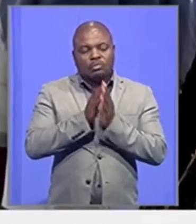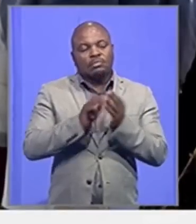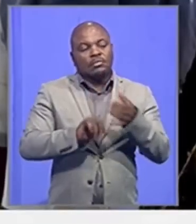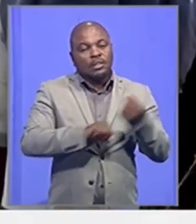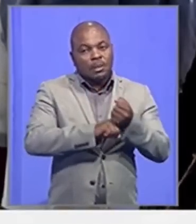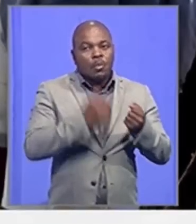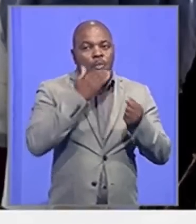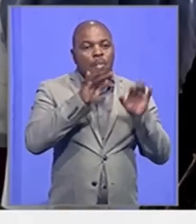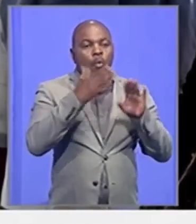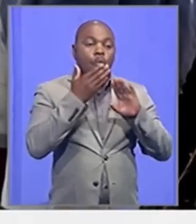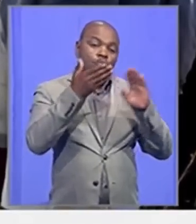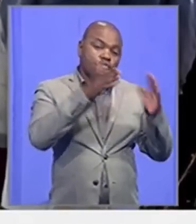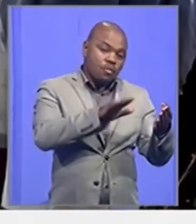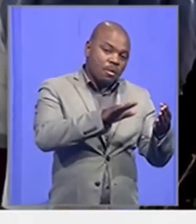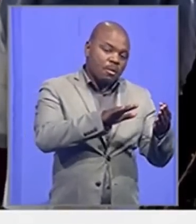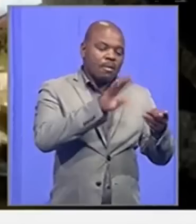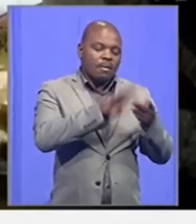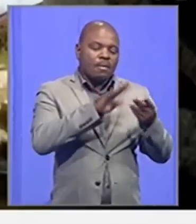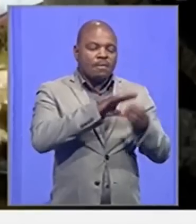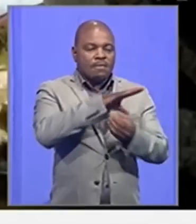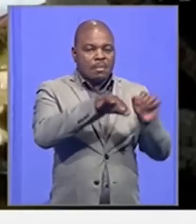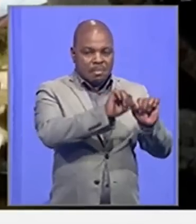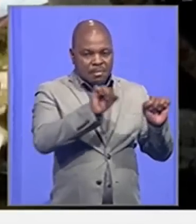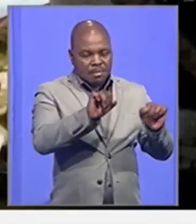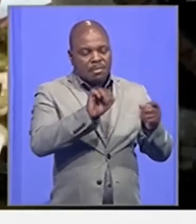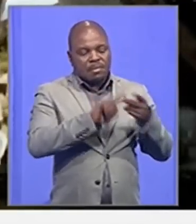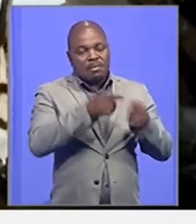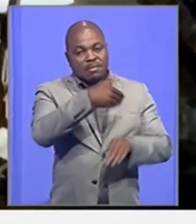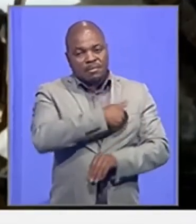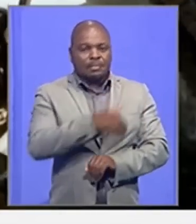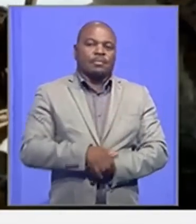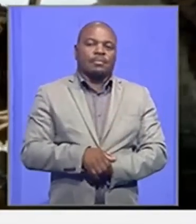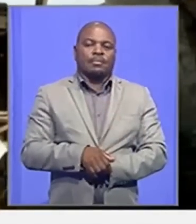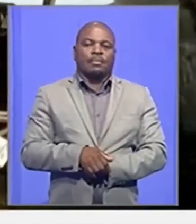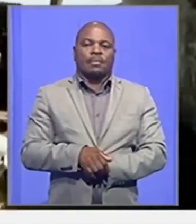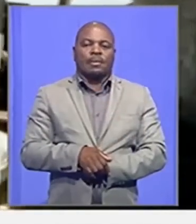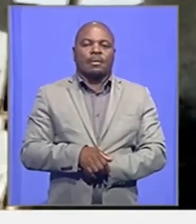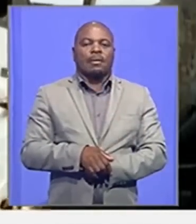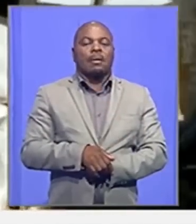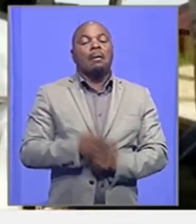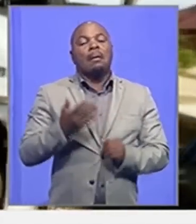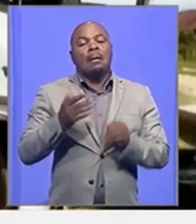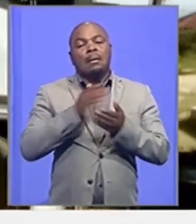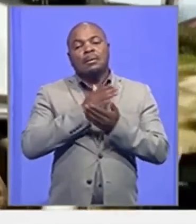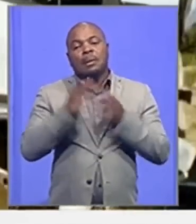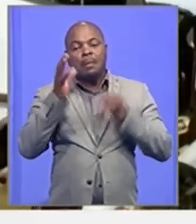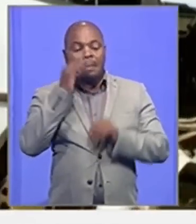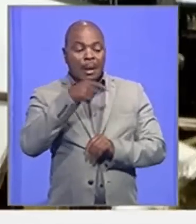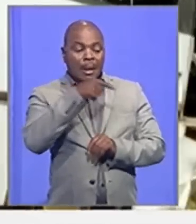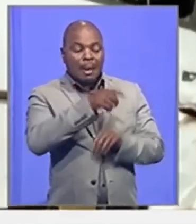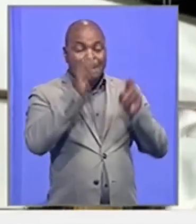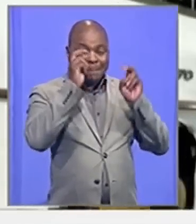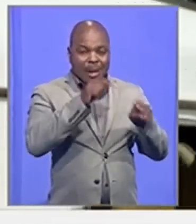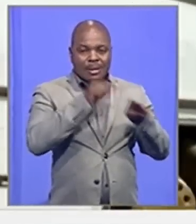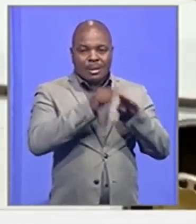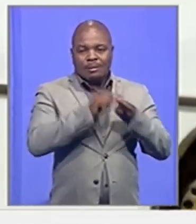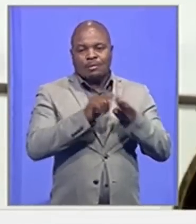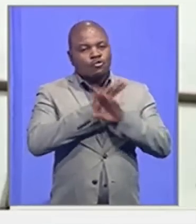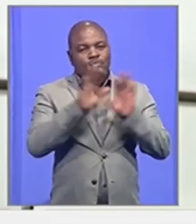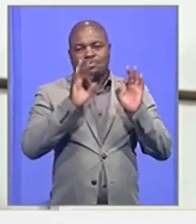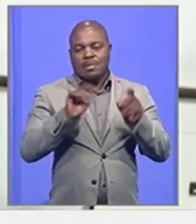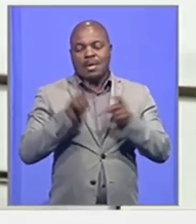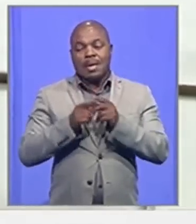a bobahu le bao ba go betšego. Batswadi ba re pese ye e be e se tseleng gape le e be le leeto la mathomothomo la mootledi